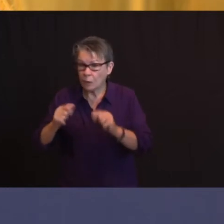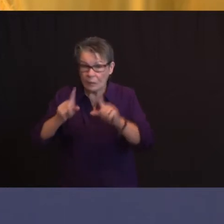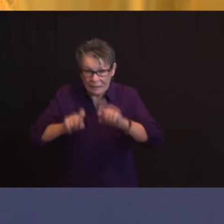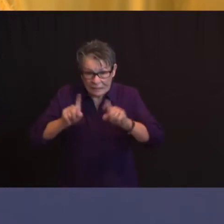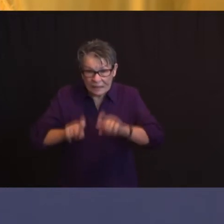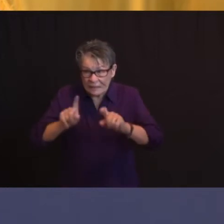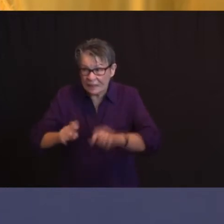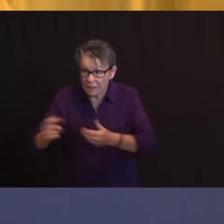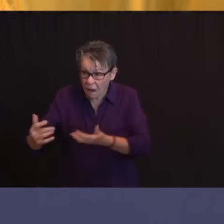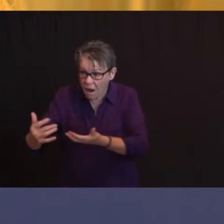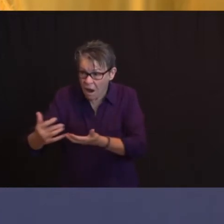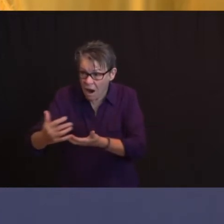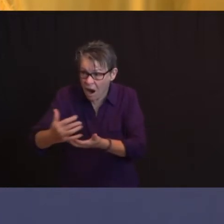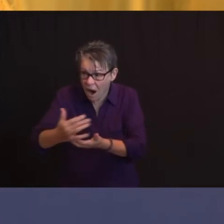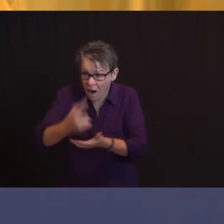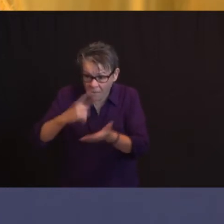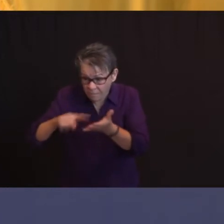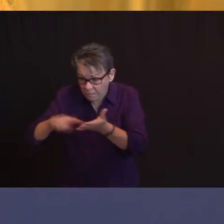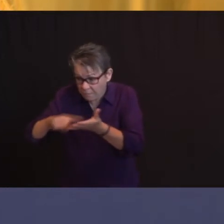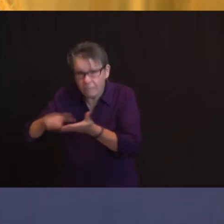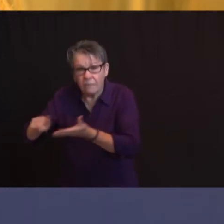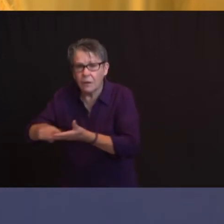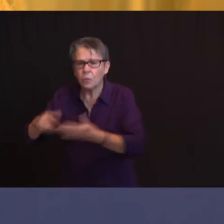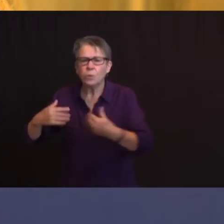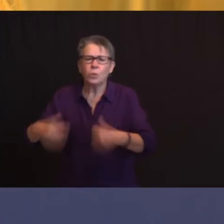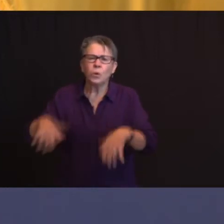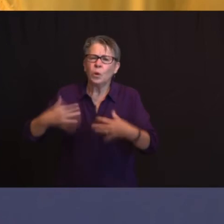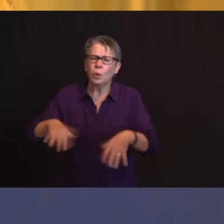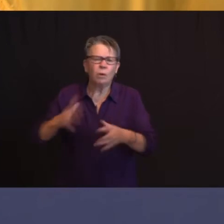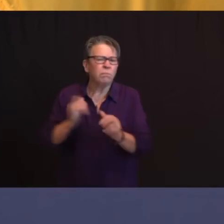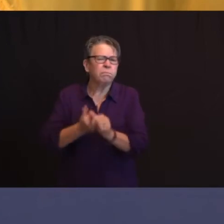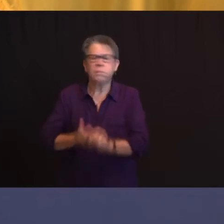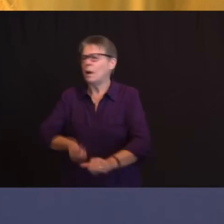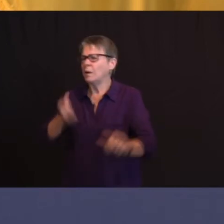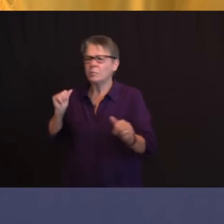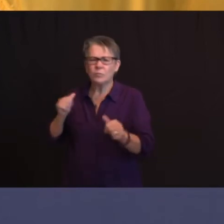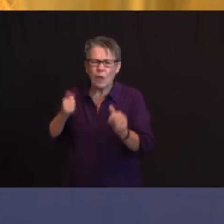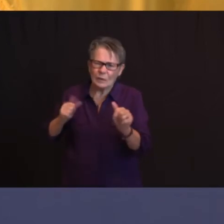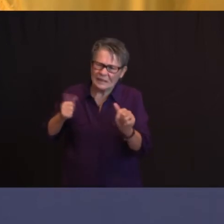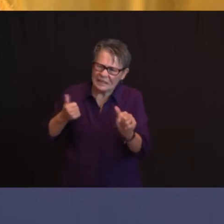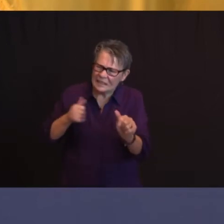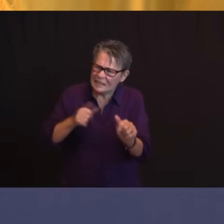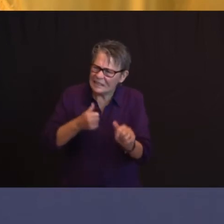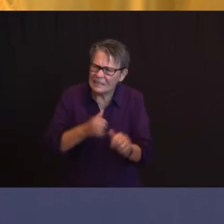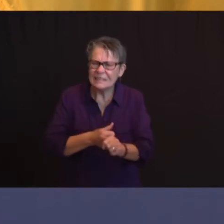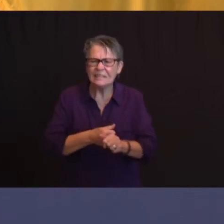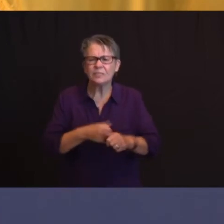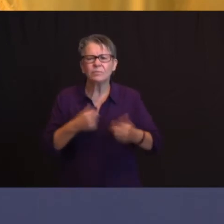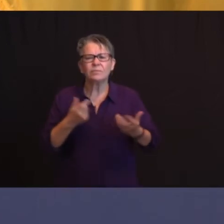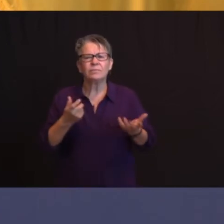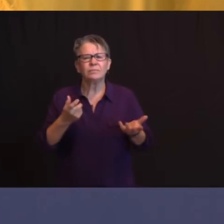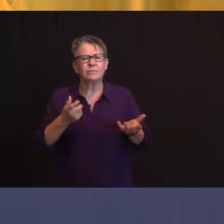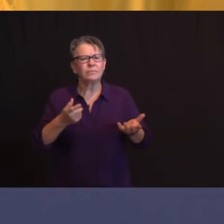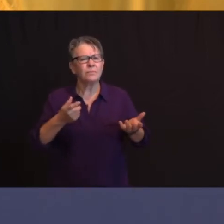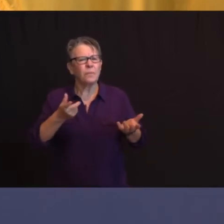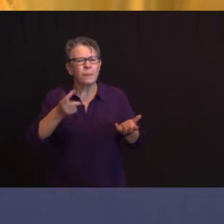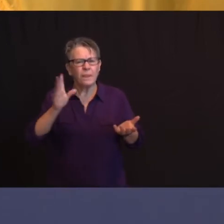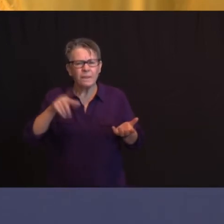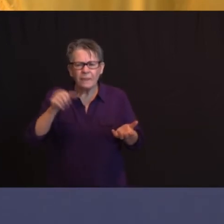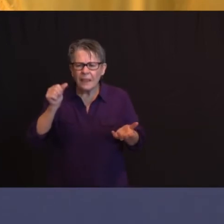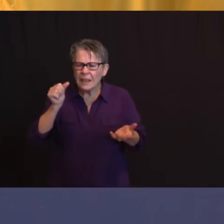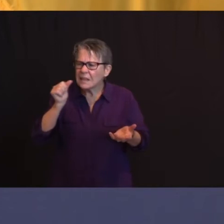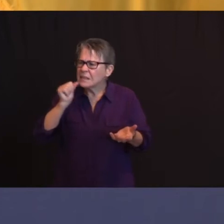think there was a call on Q Health yesterday with Judy and her team and our team as well. That's the one where you get the cartridge, you plug in,